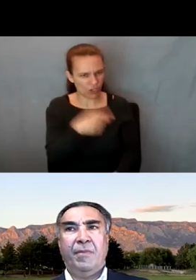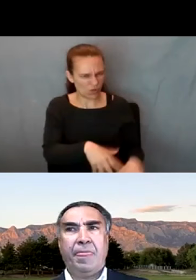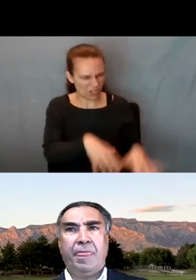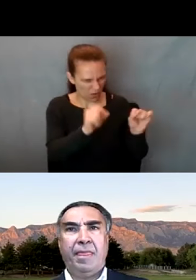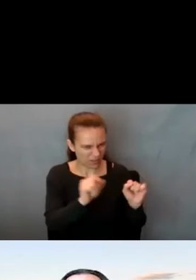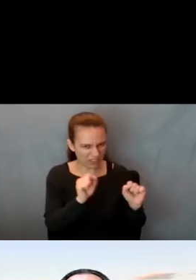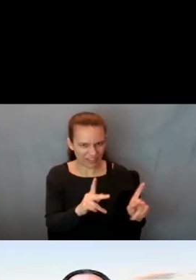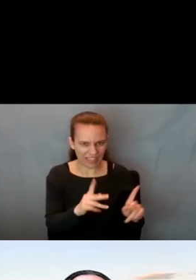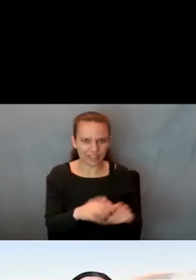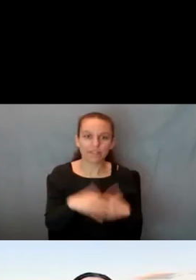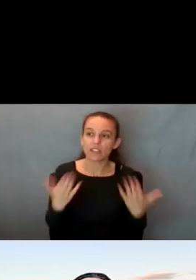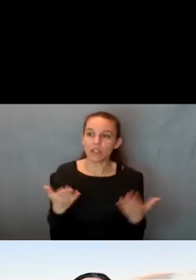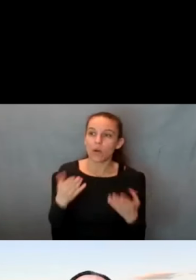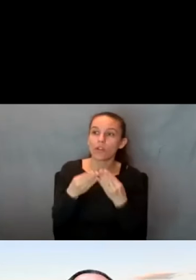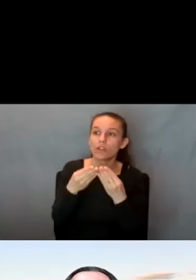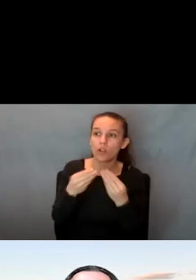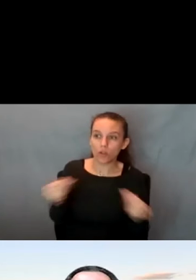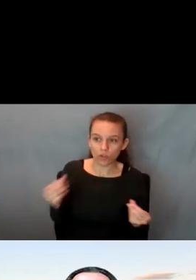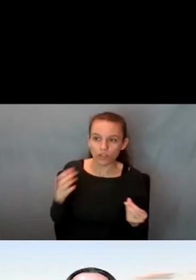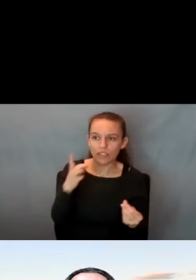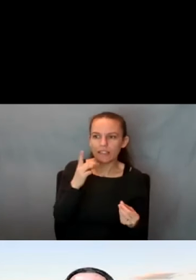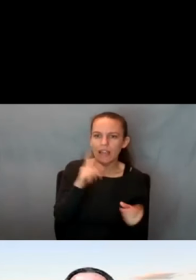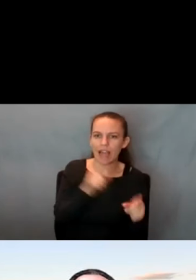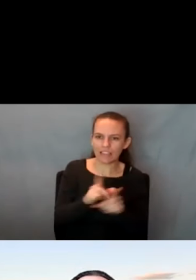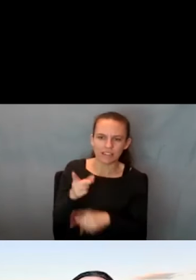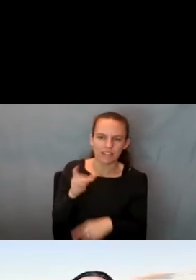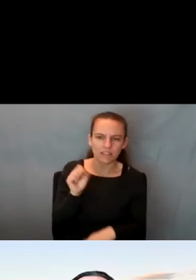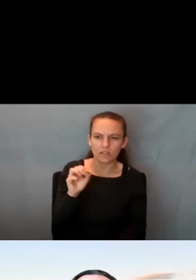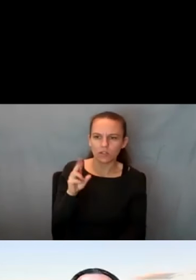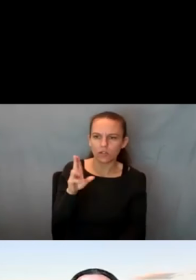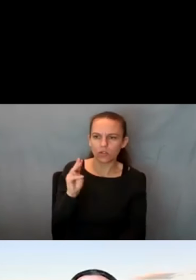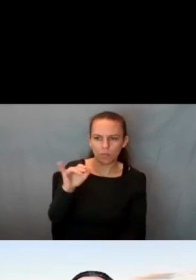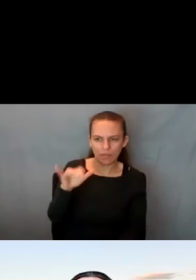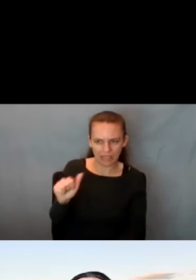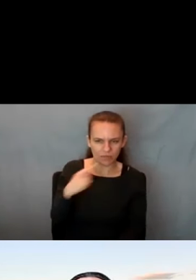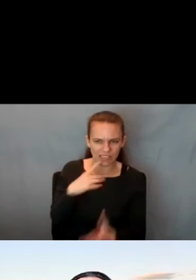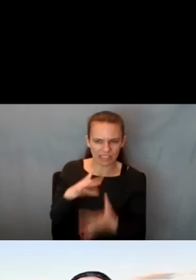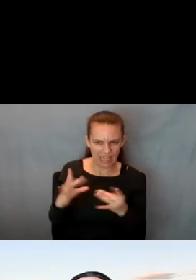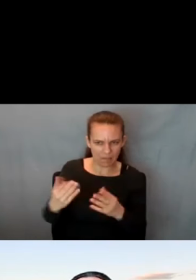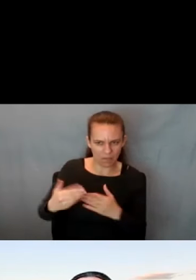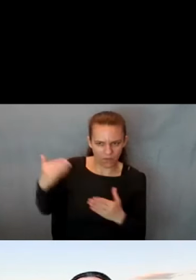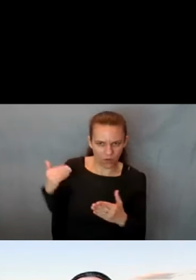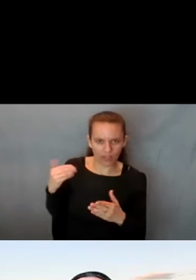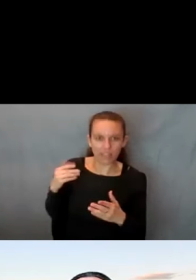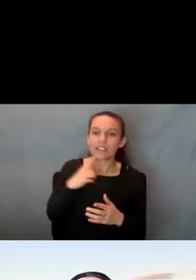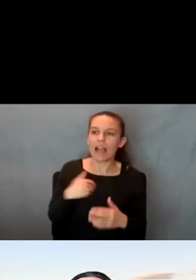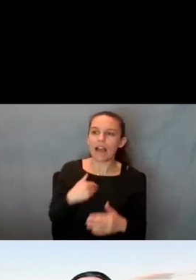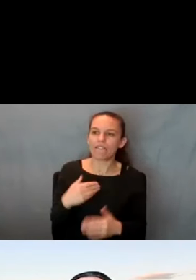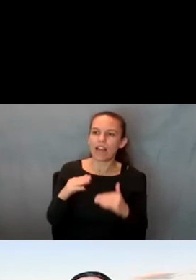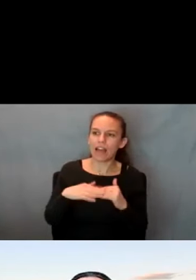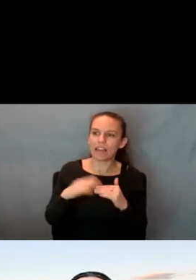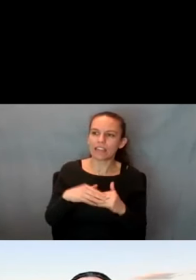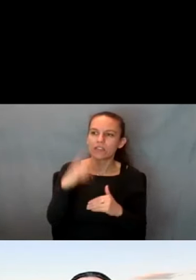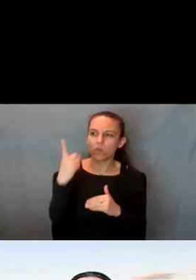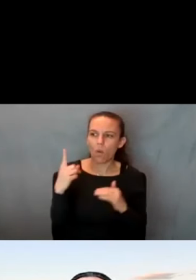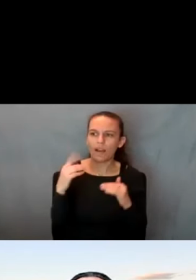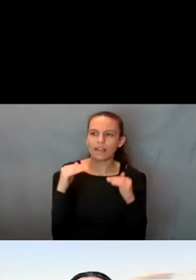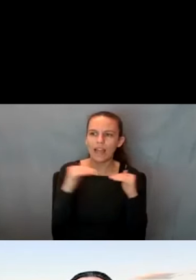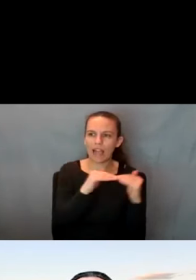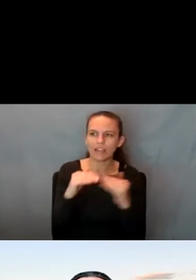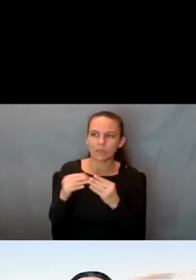So the solution, as Dr. Soumya was saying, to be able to have at least one equitable distribution for